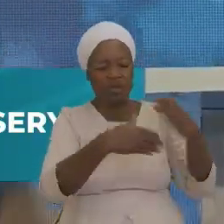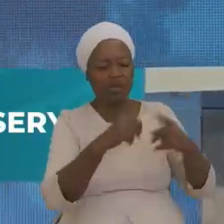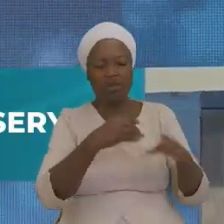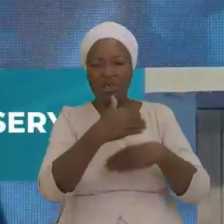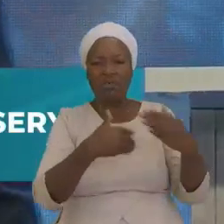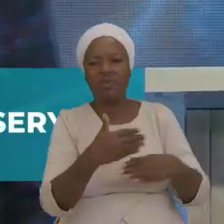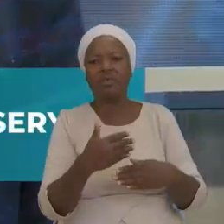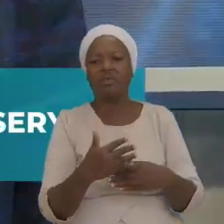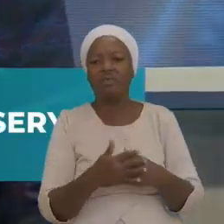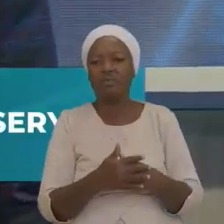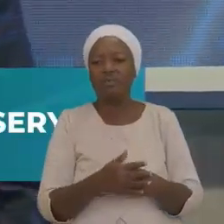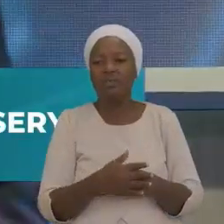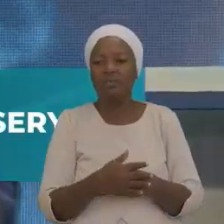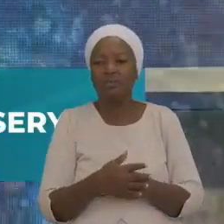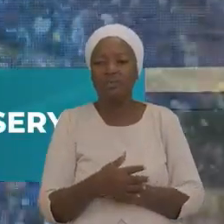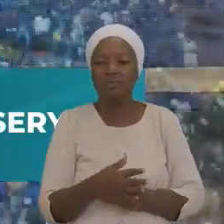generation.